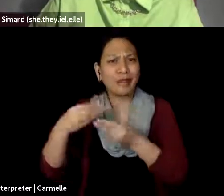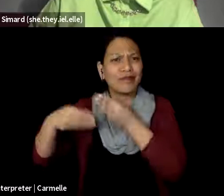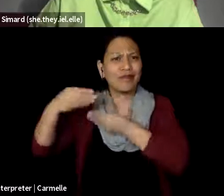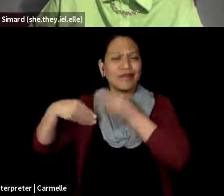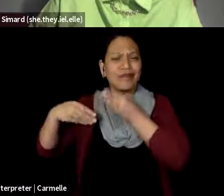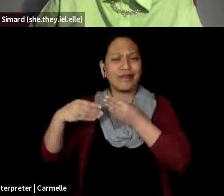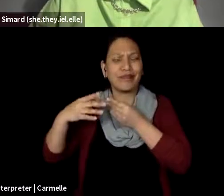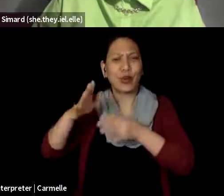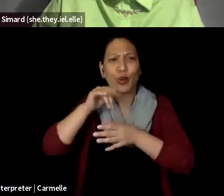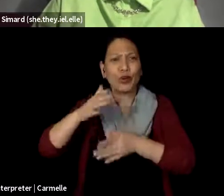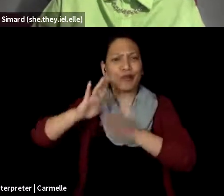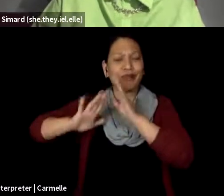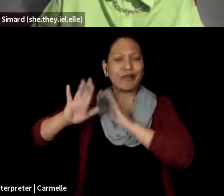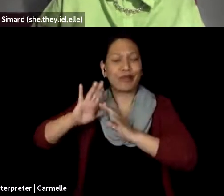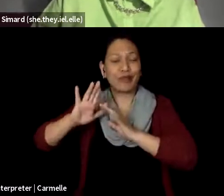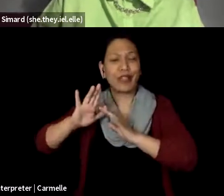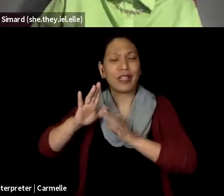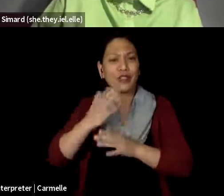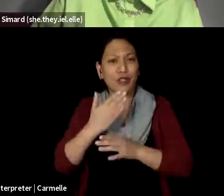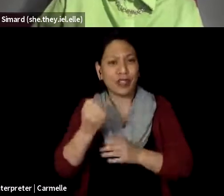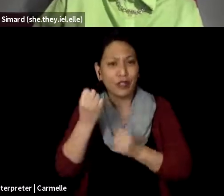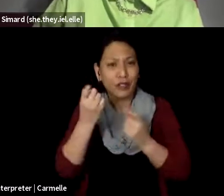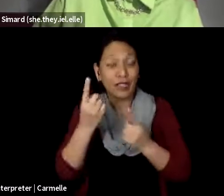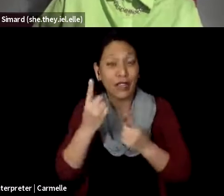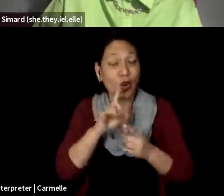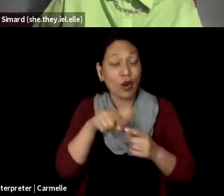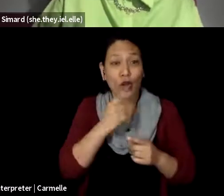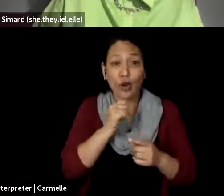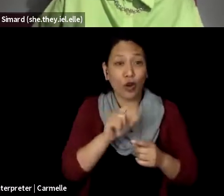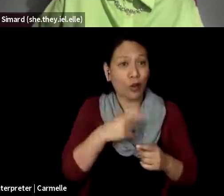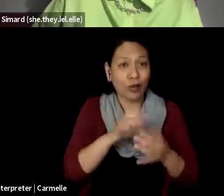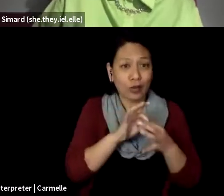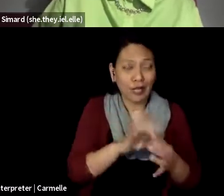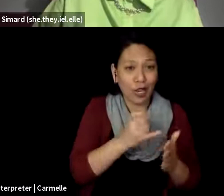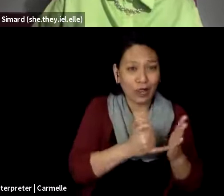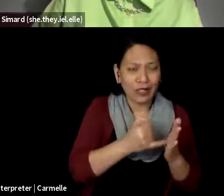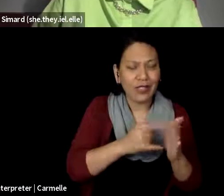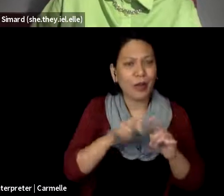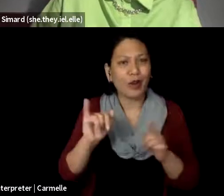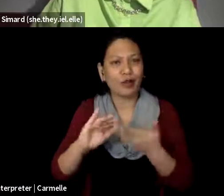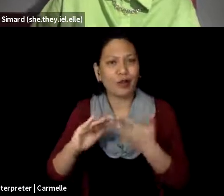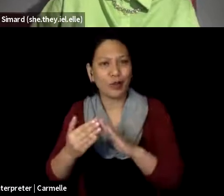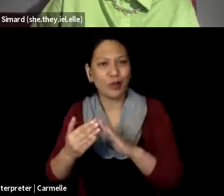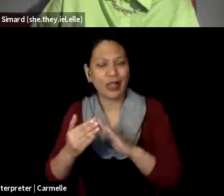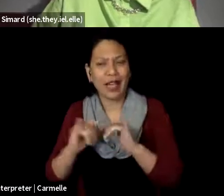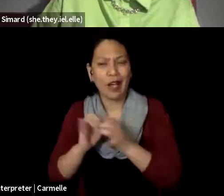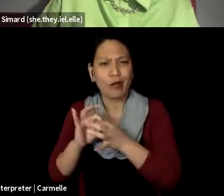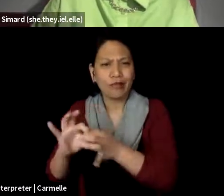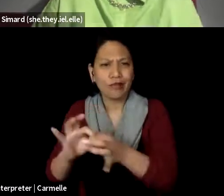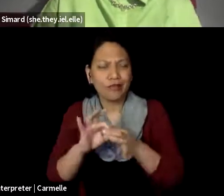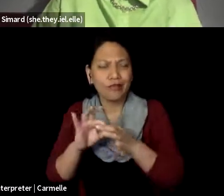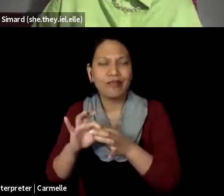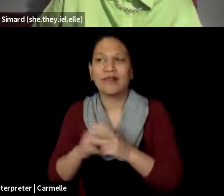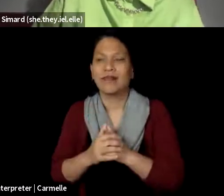in the context of artistic creation, but around community building and around relationship to community and understanding.